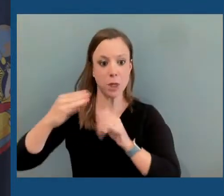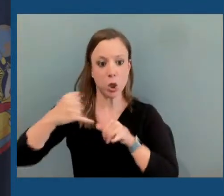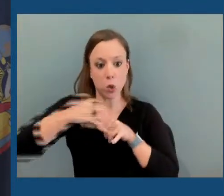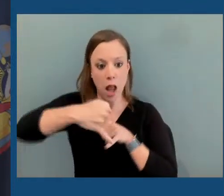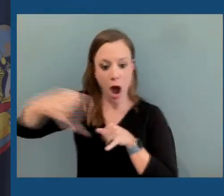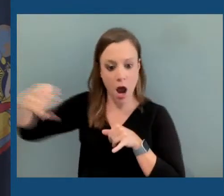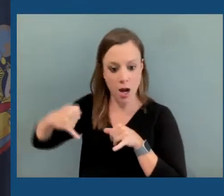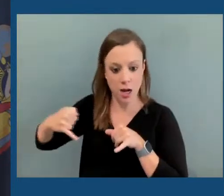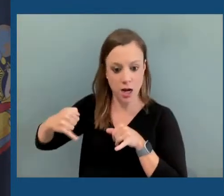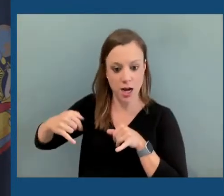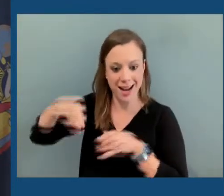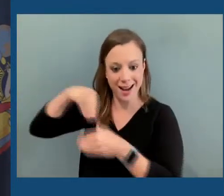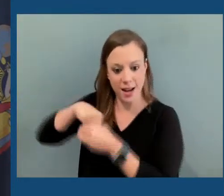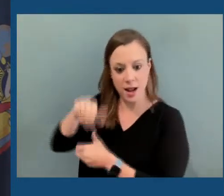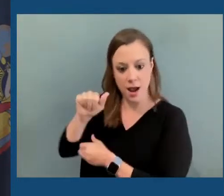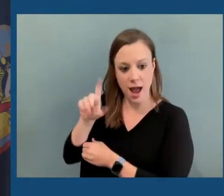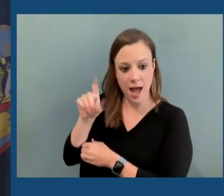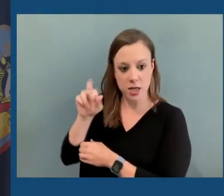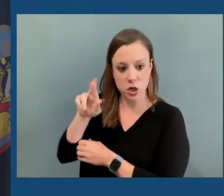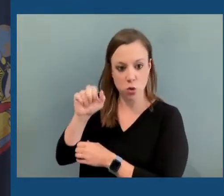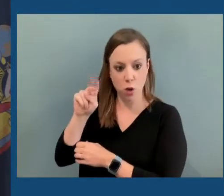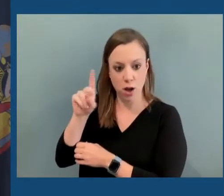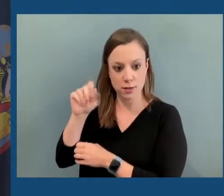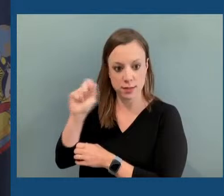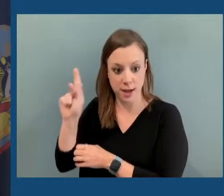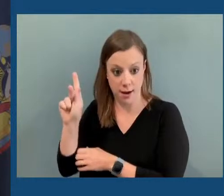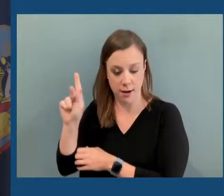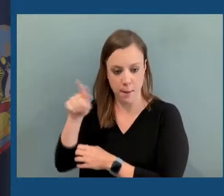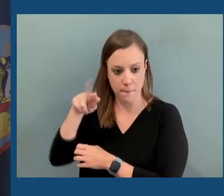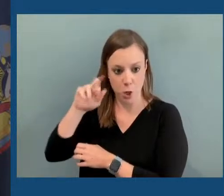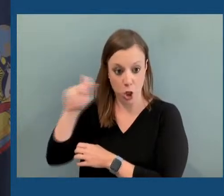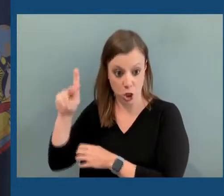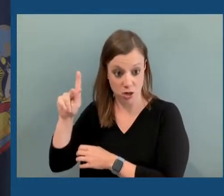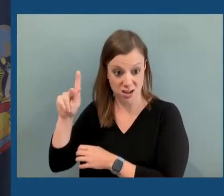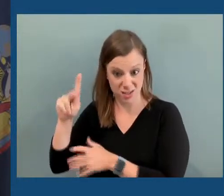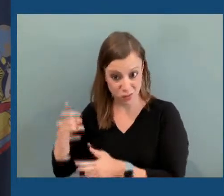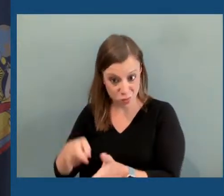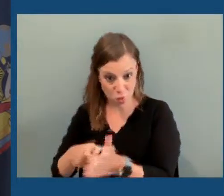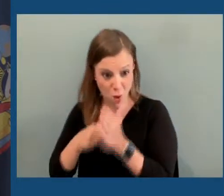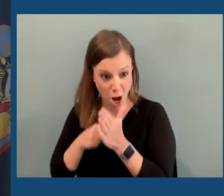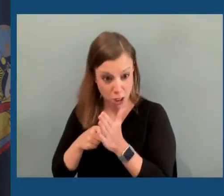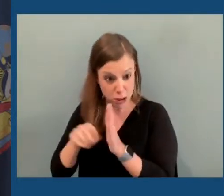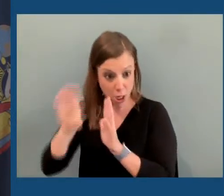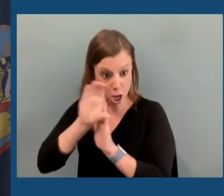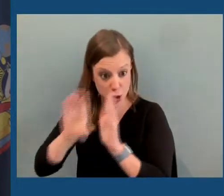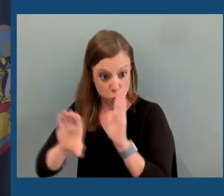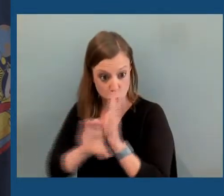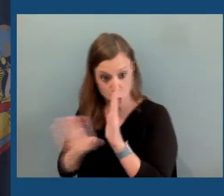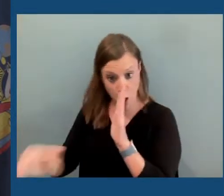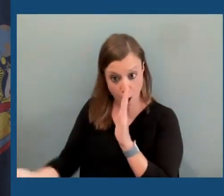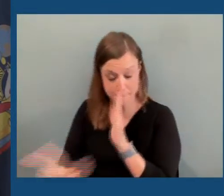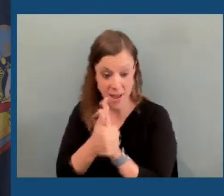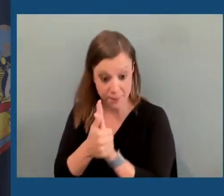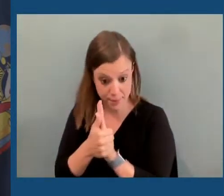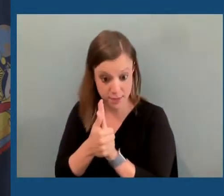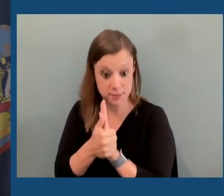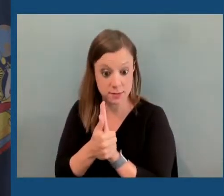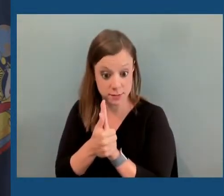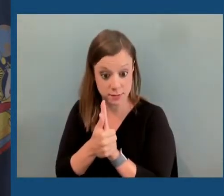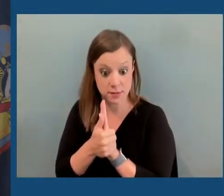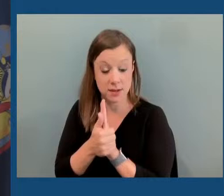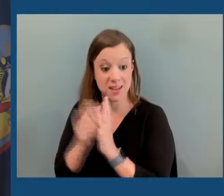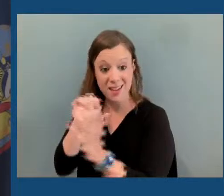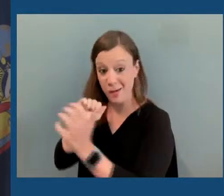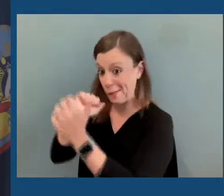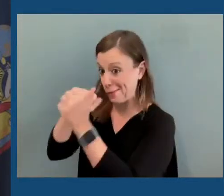right? And so it takes a constitutional amendment. You got to pass it in the legislature twice, put it to the voters